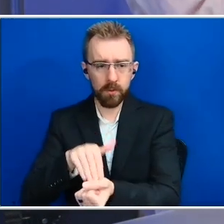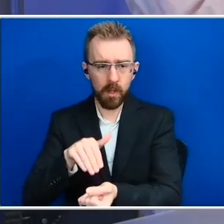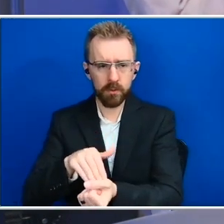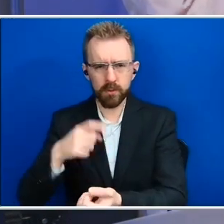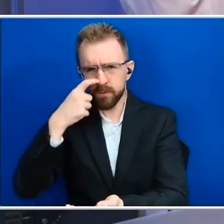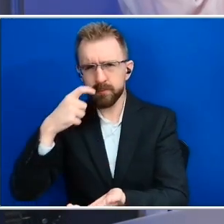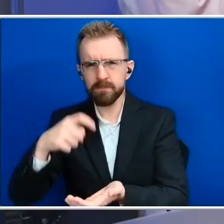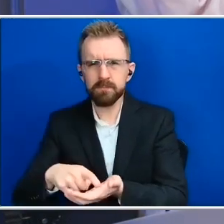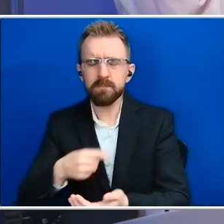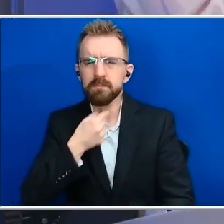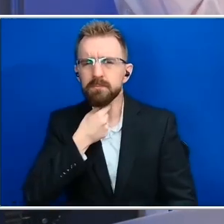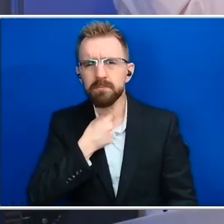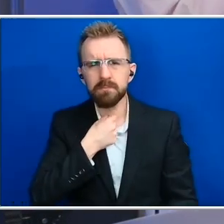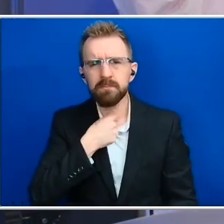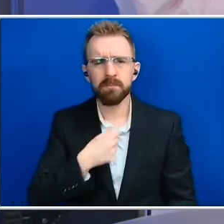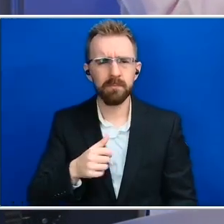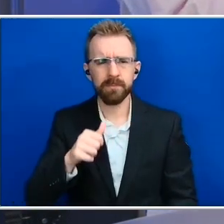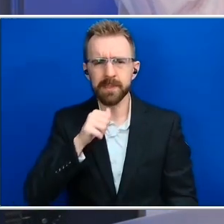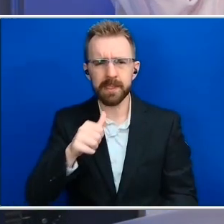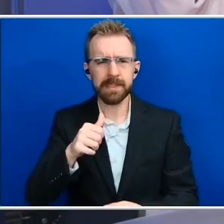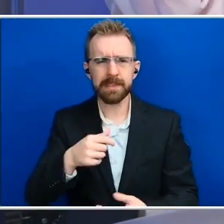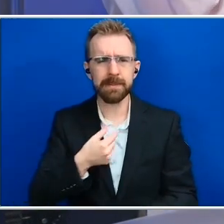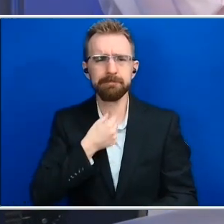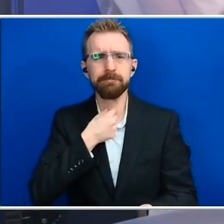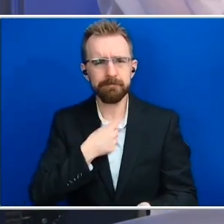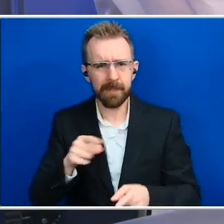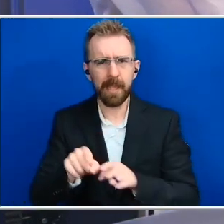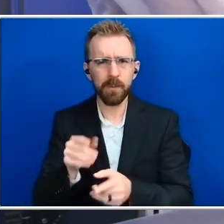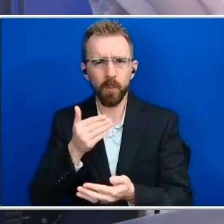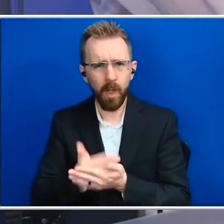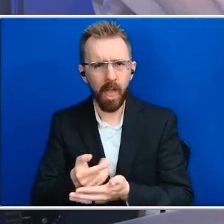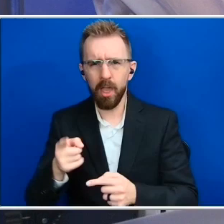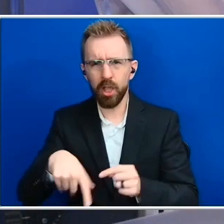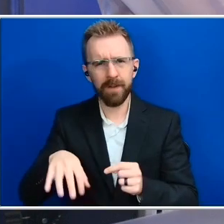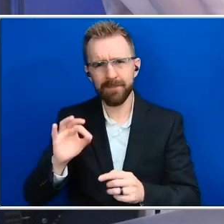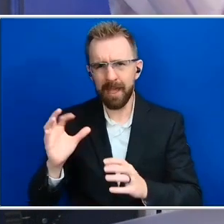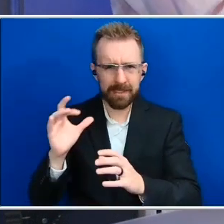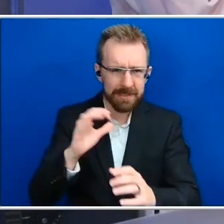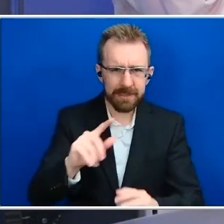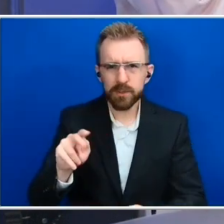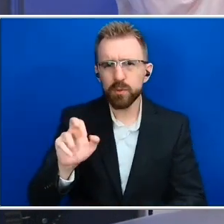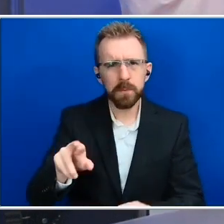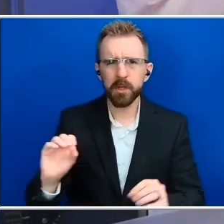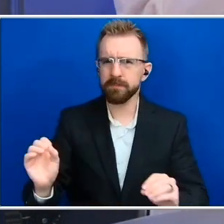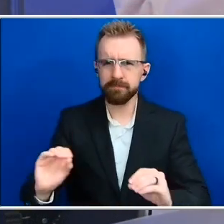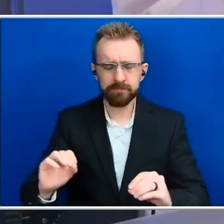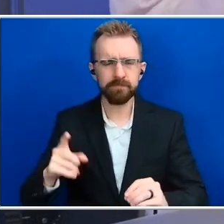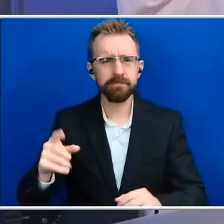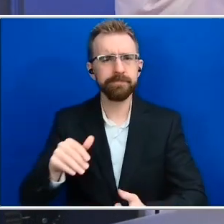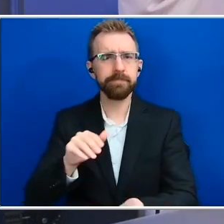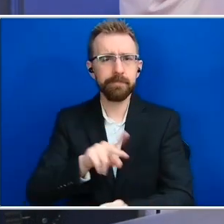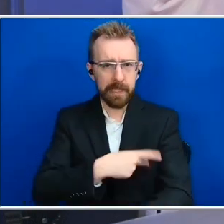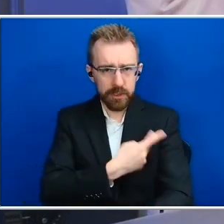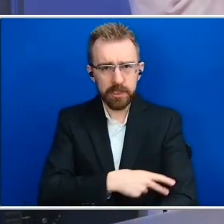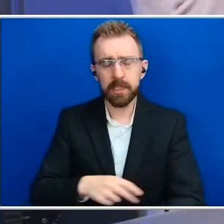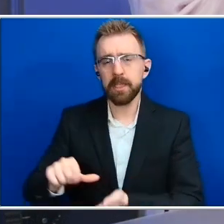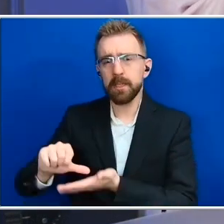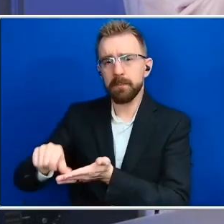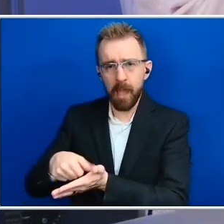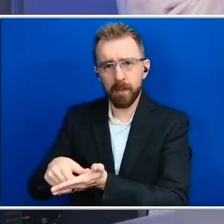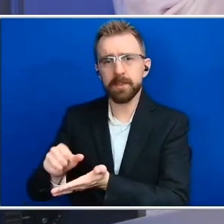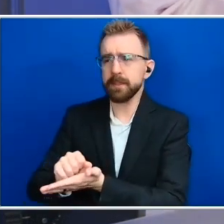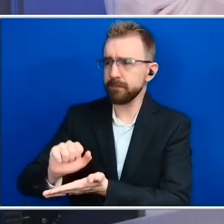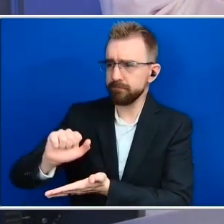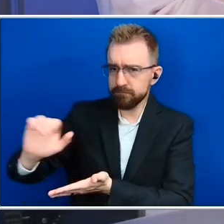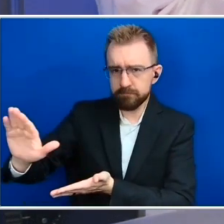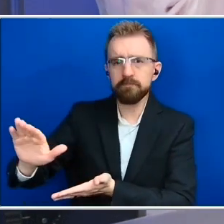doesn't distend as well, but couldn't find any tumor. Therefore, sent the patient, did the biopsy. In random biopsy, one of them came